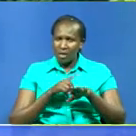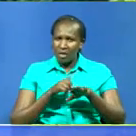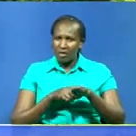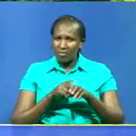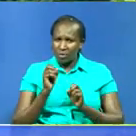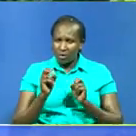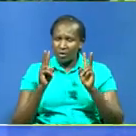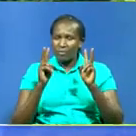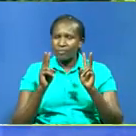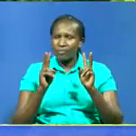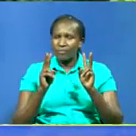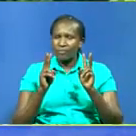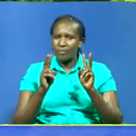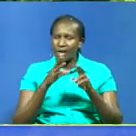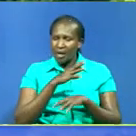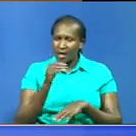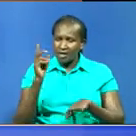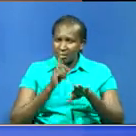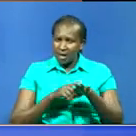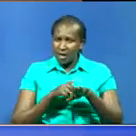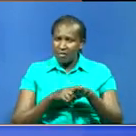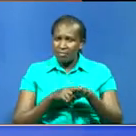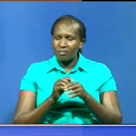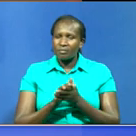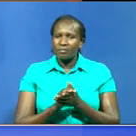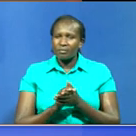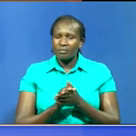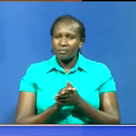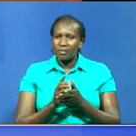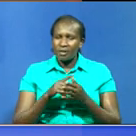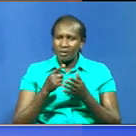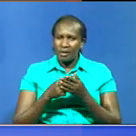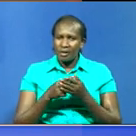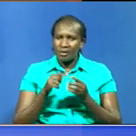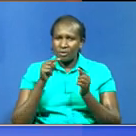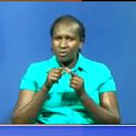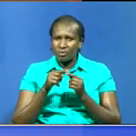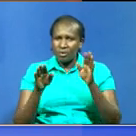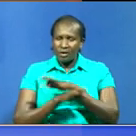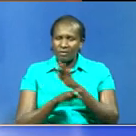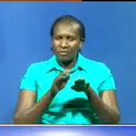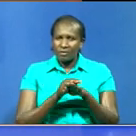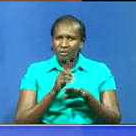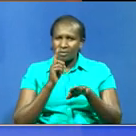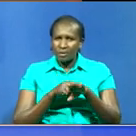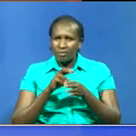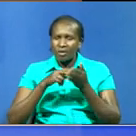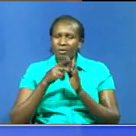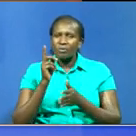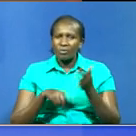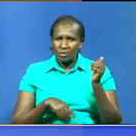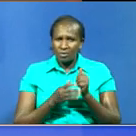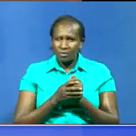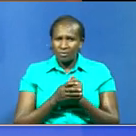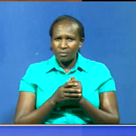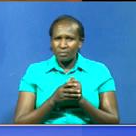right? And the season is time. And to every time, there's a purpose. So meaning what? Season